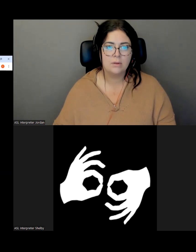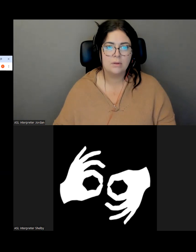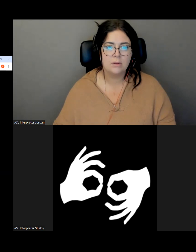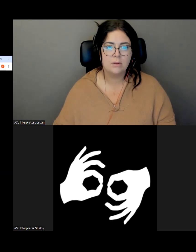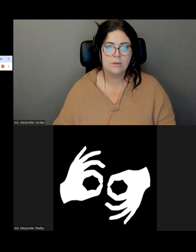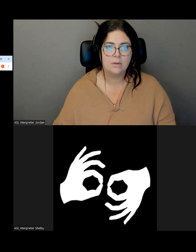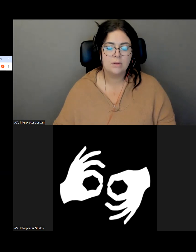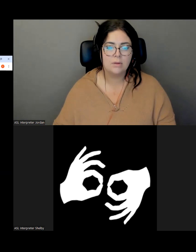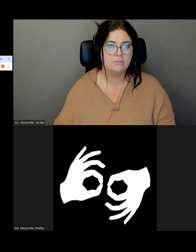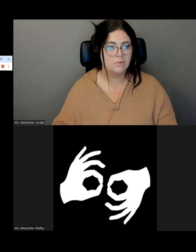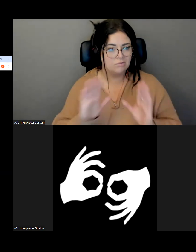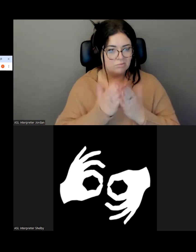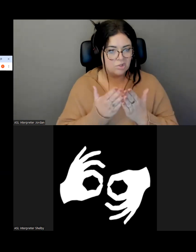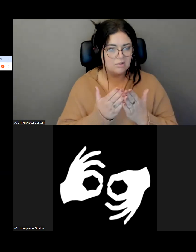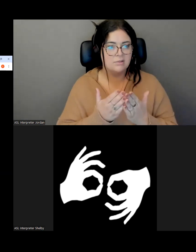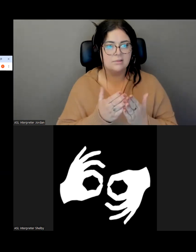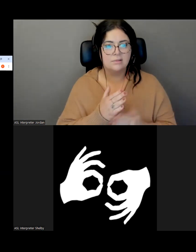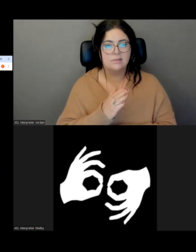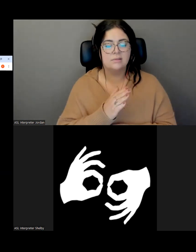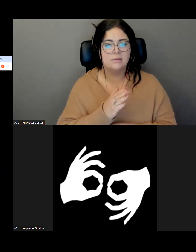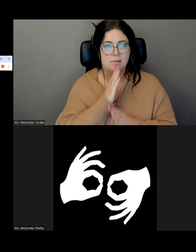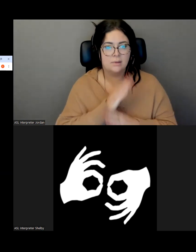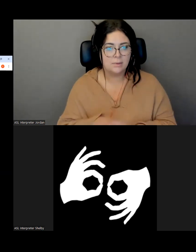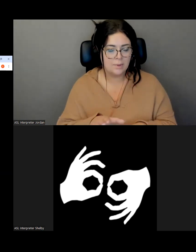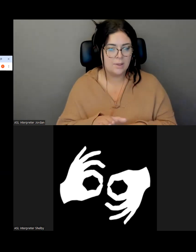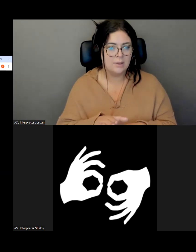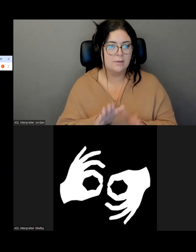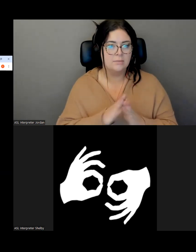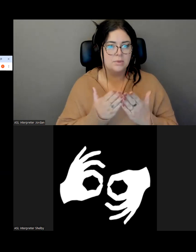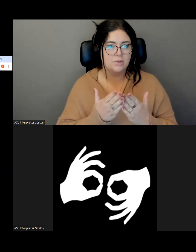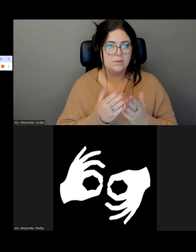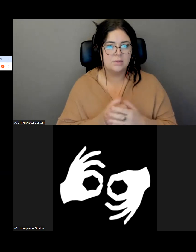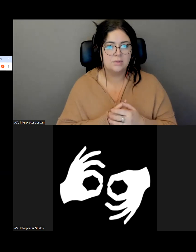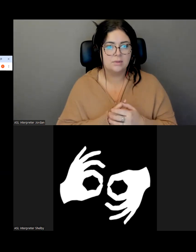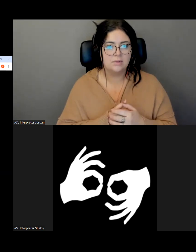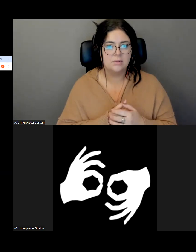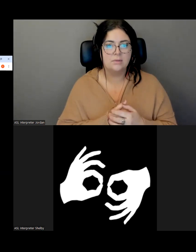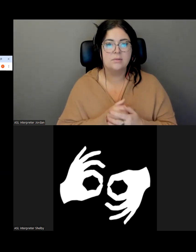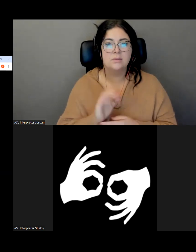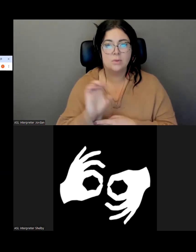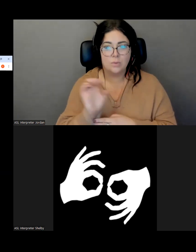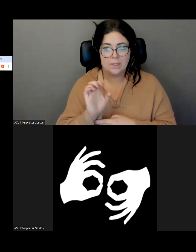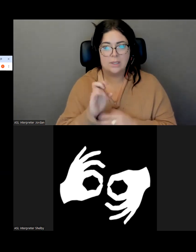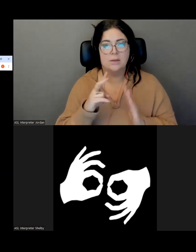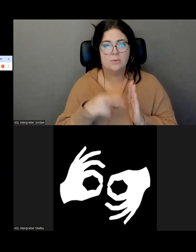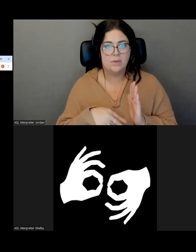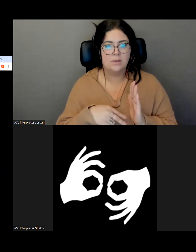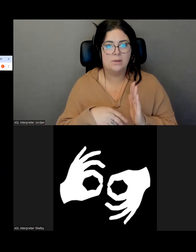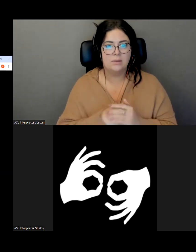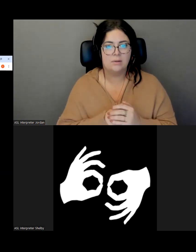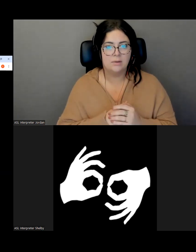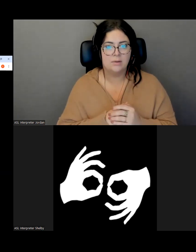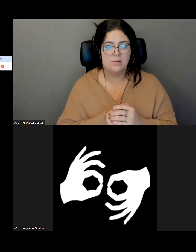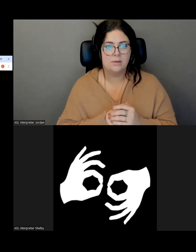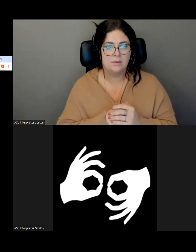place, books. Very rarely. So e-reading is another one, yeah, which that one's public, very,